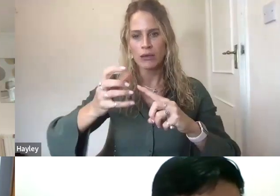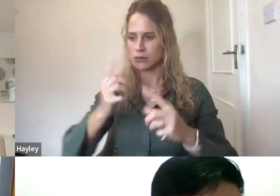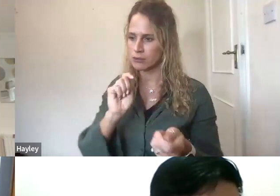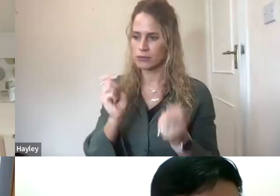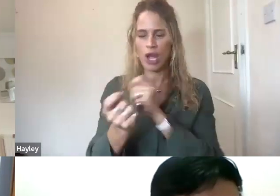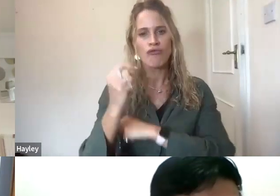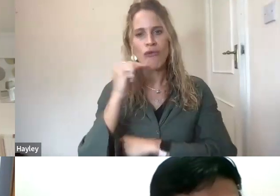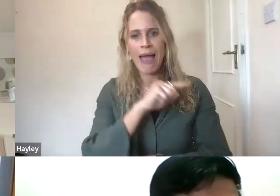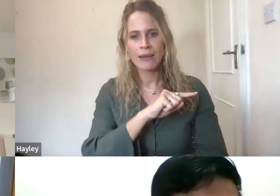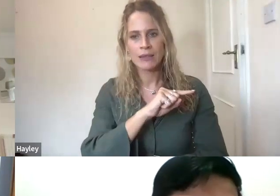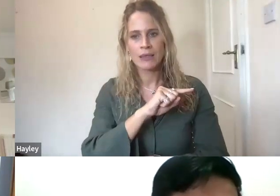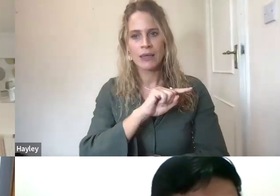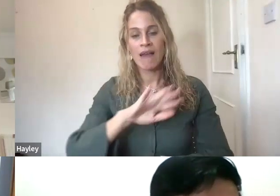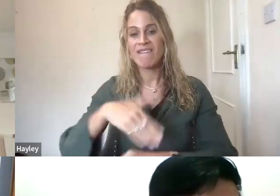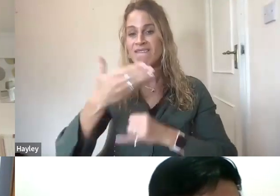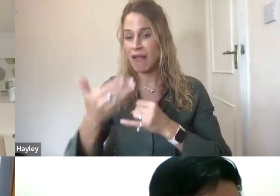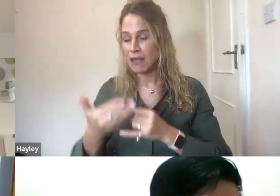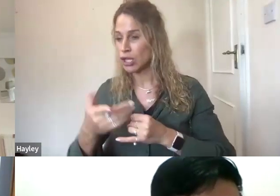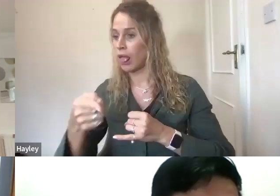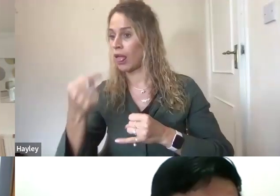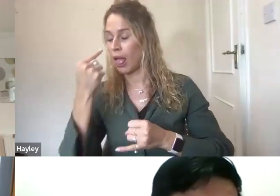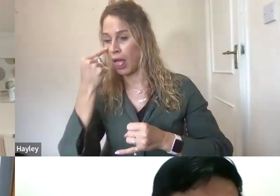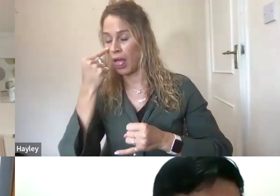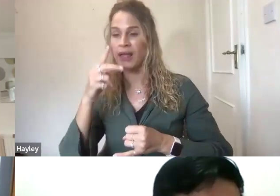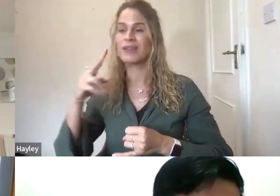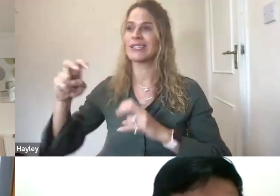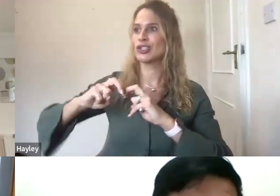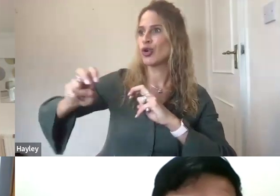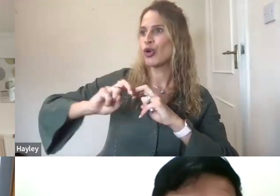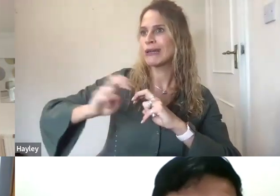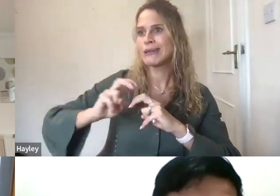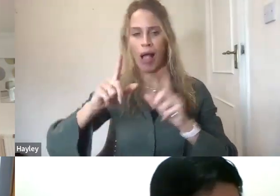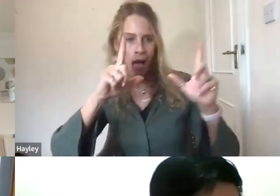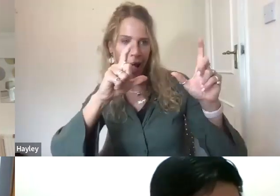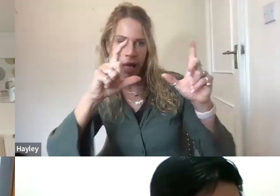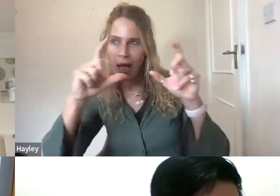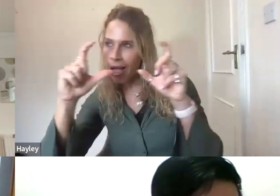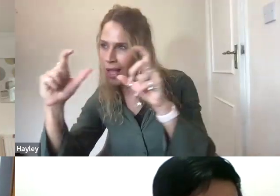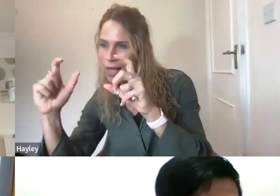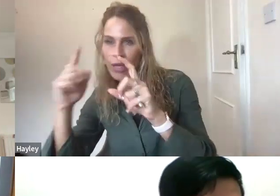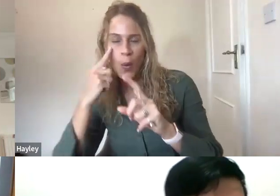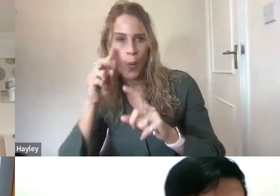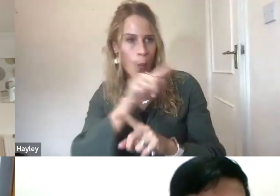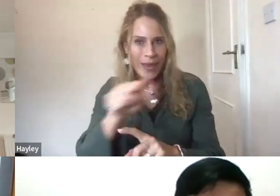that eventually tourists would step on, eager to witness the tragedy of